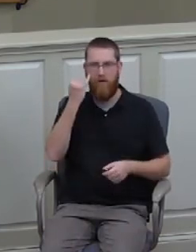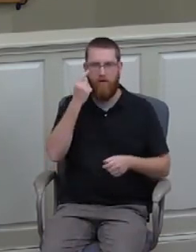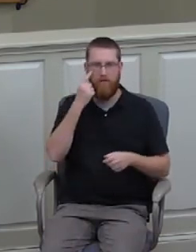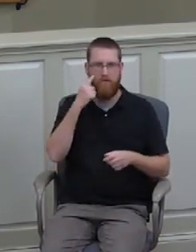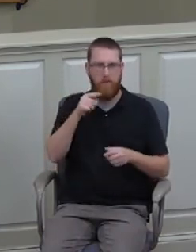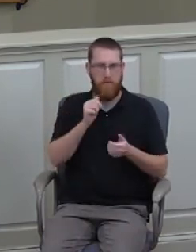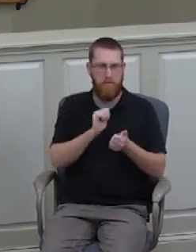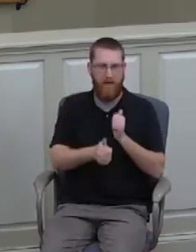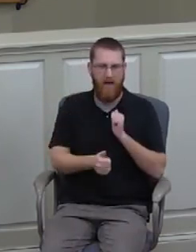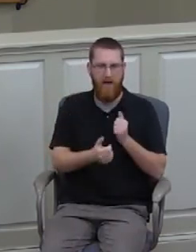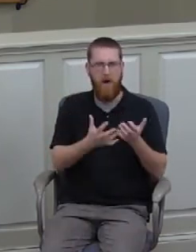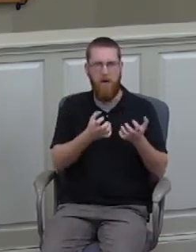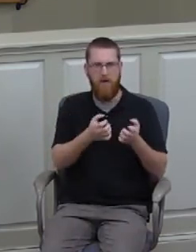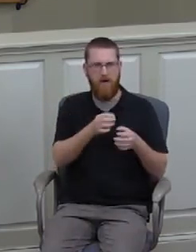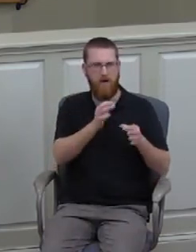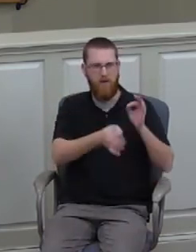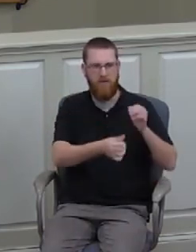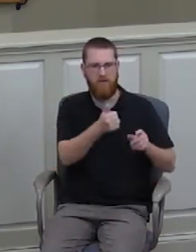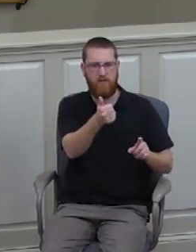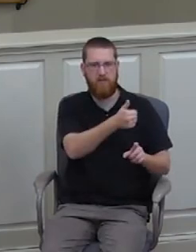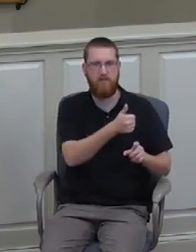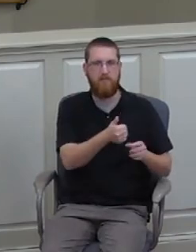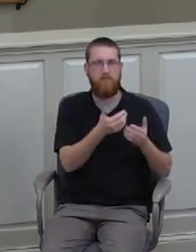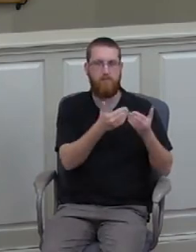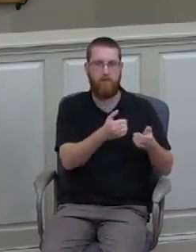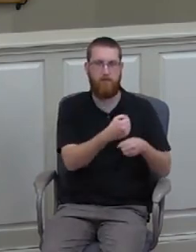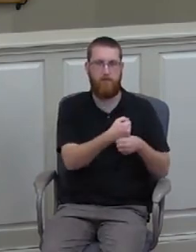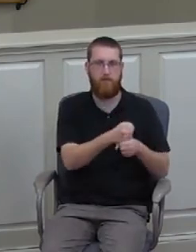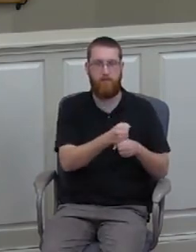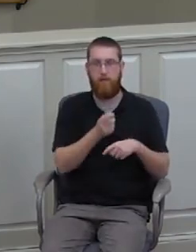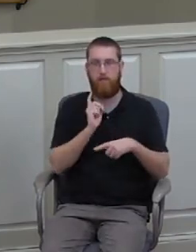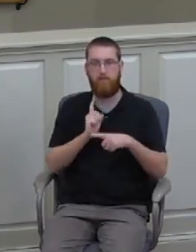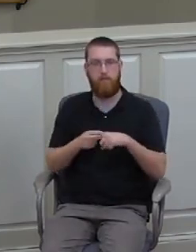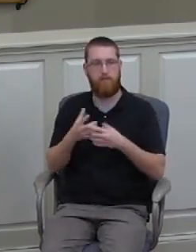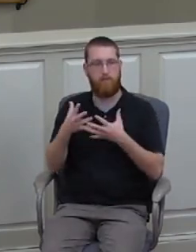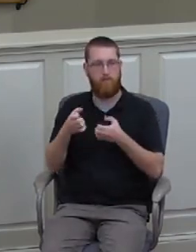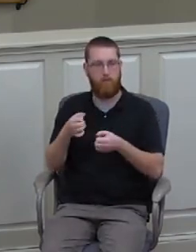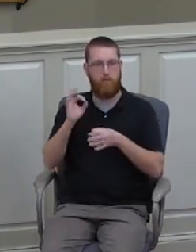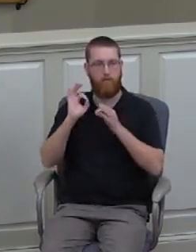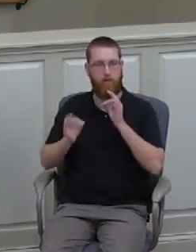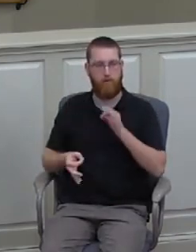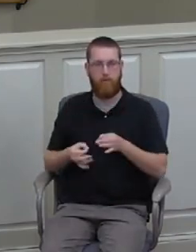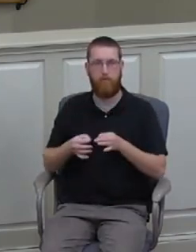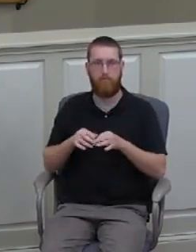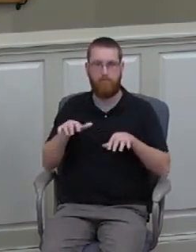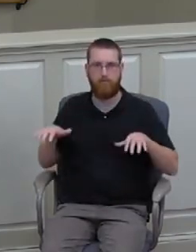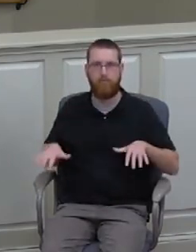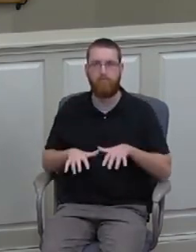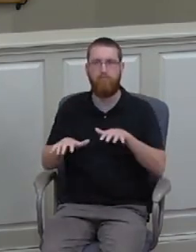would encourage them to make them. And we would also encourage them to act promptly upon the document so we can